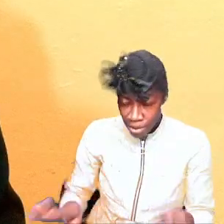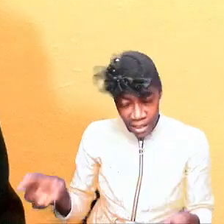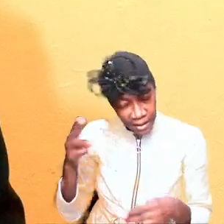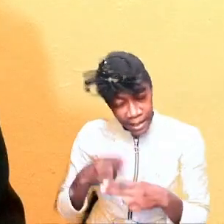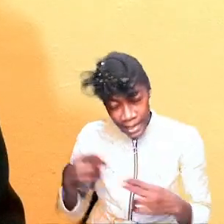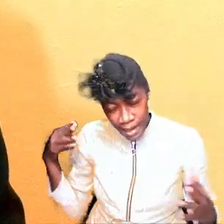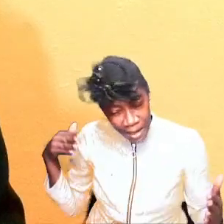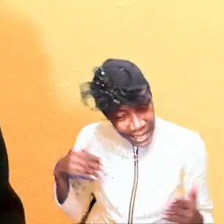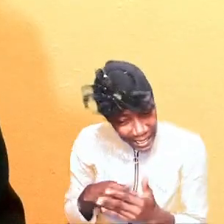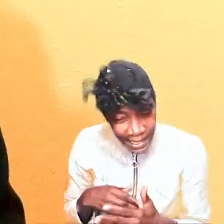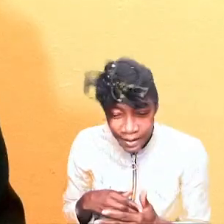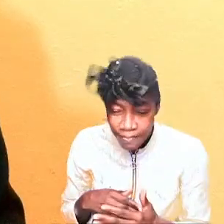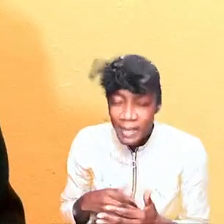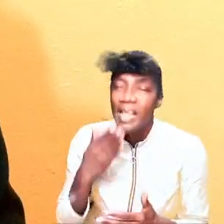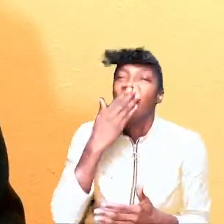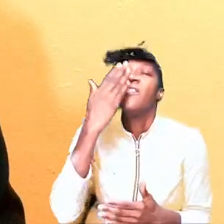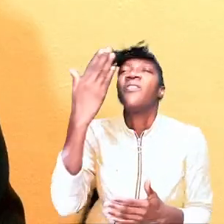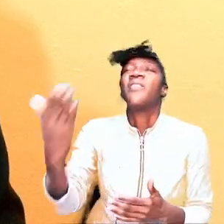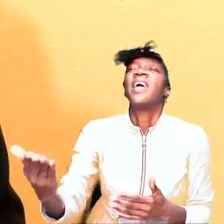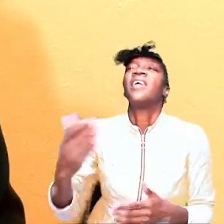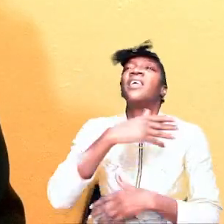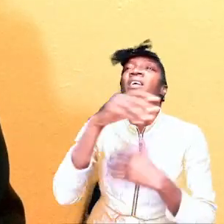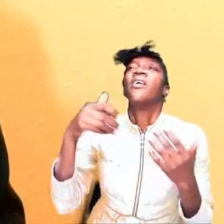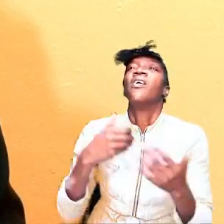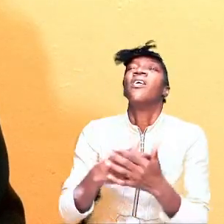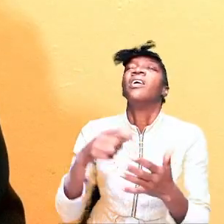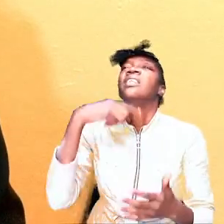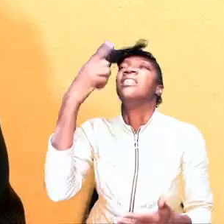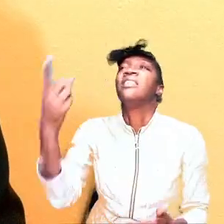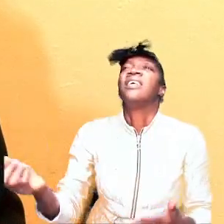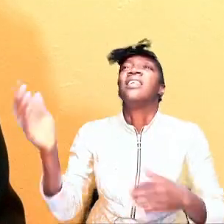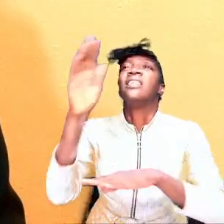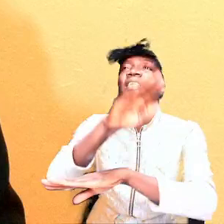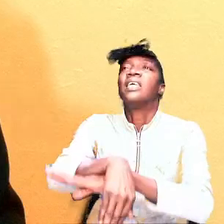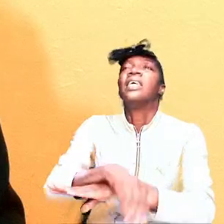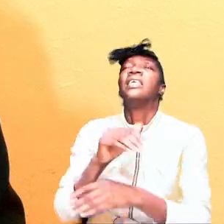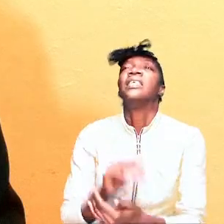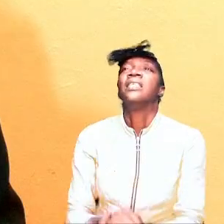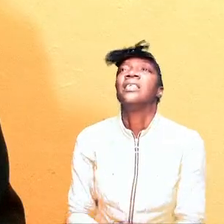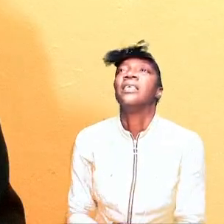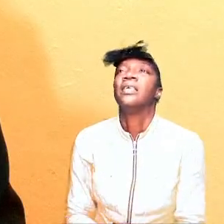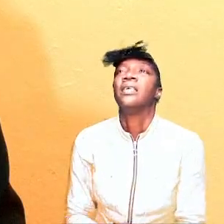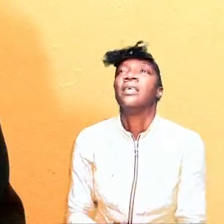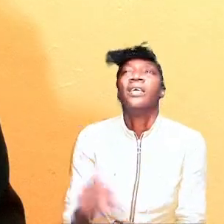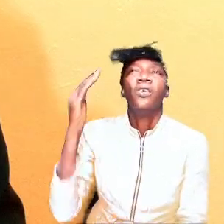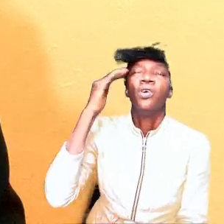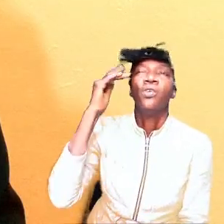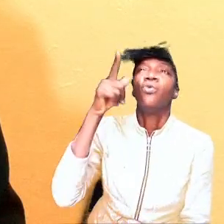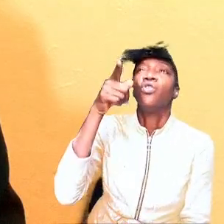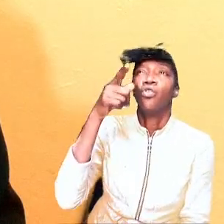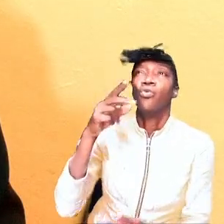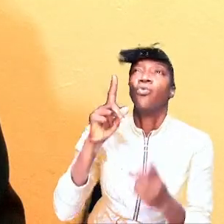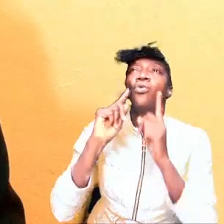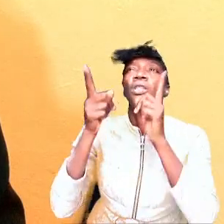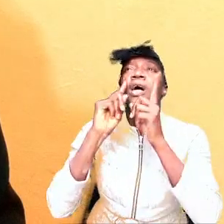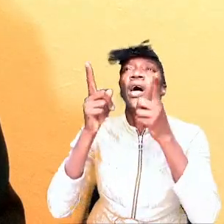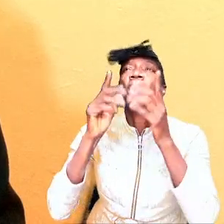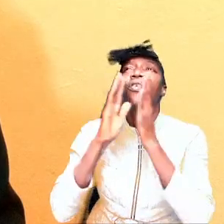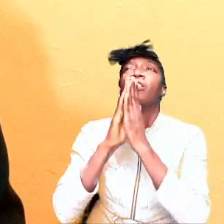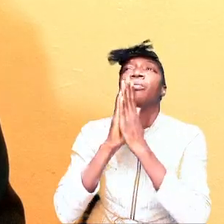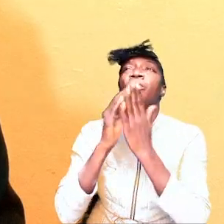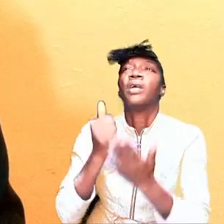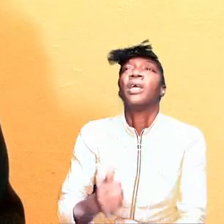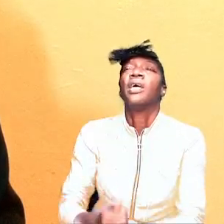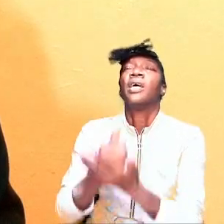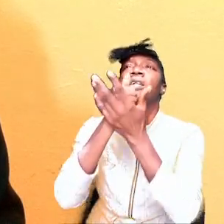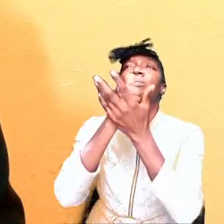again. We thank you for all that was said tonight. And we know that you have spoken. We pray, God, that you will help